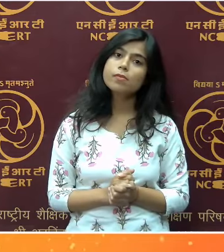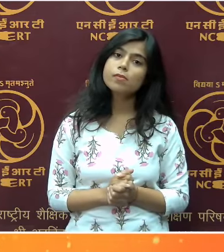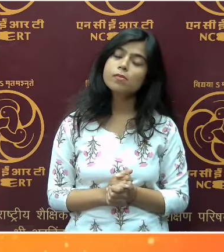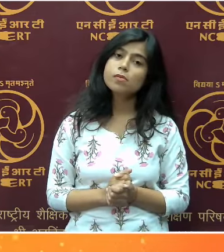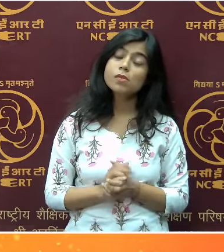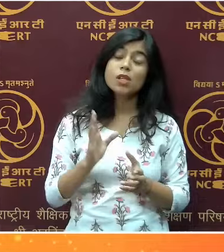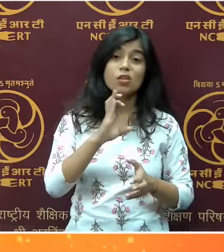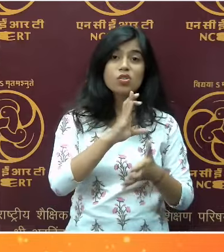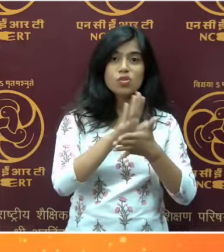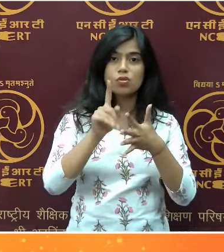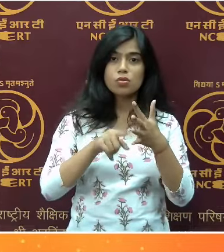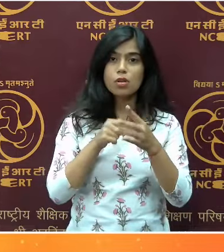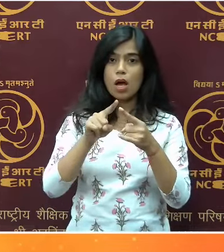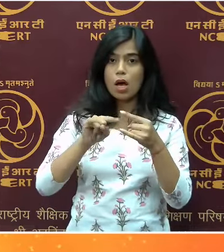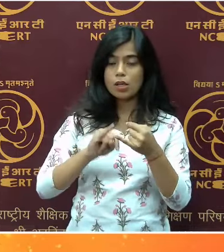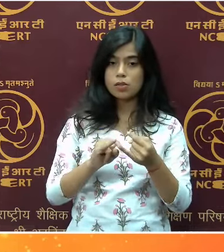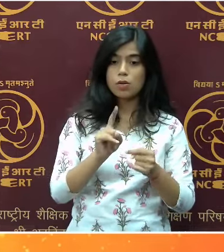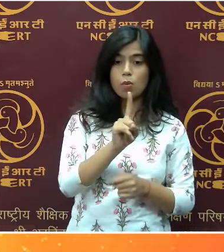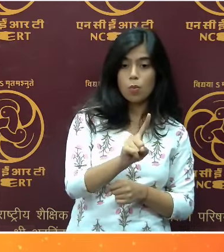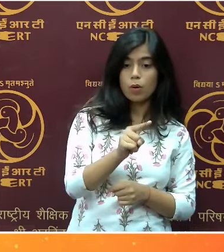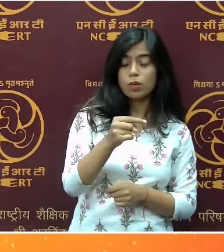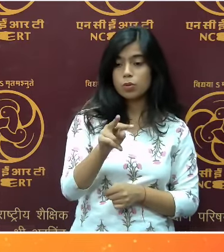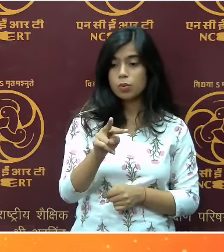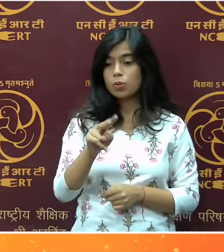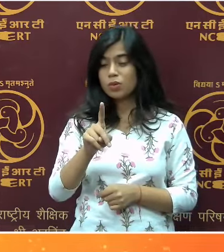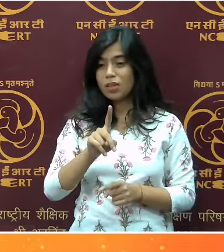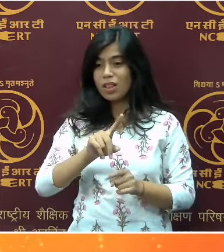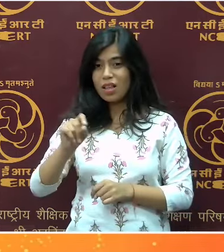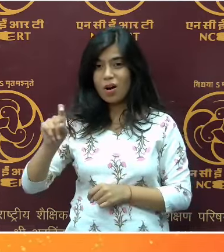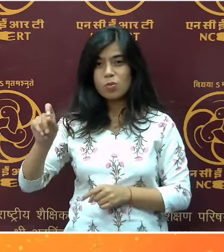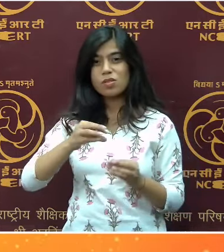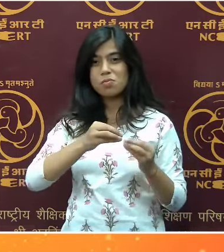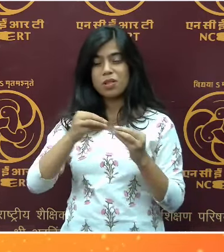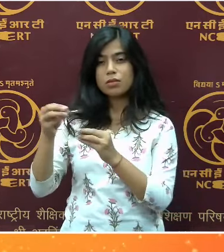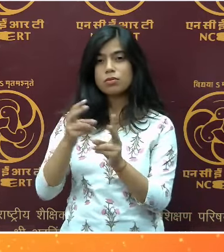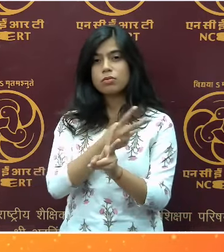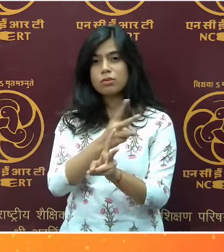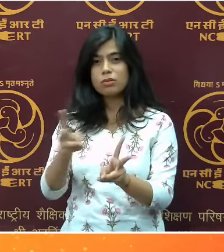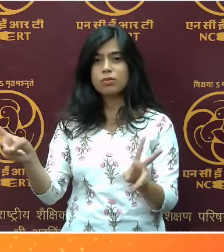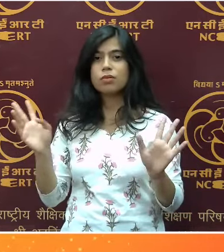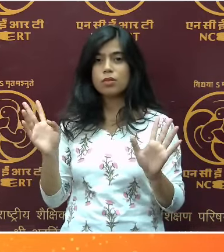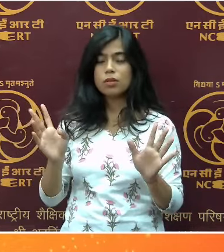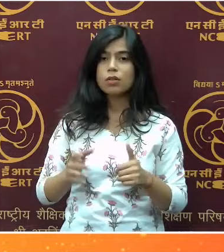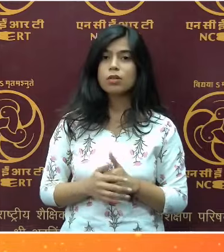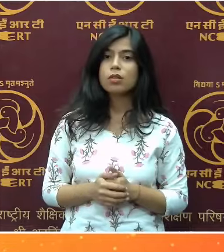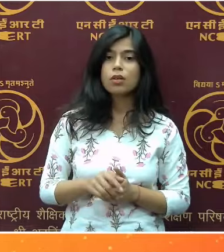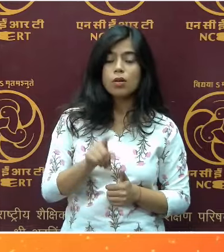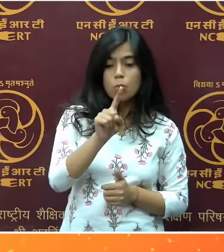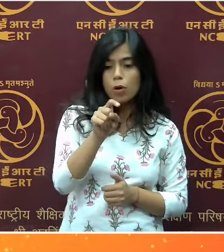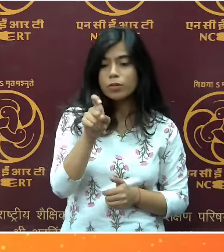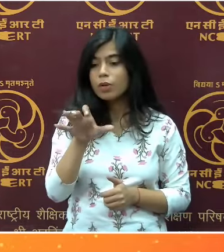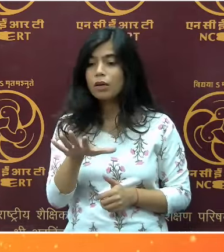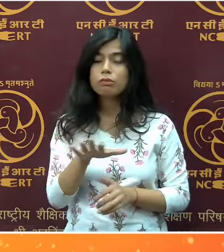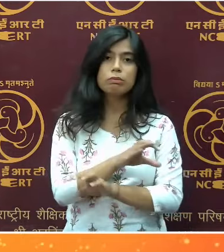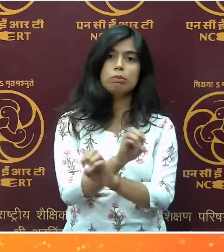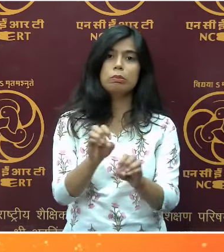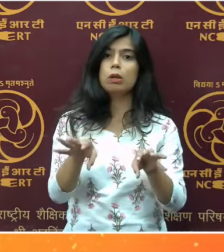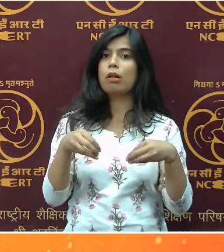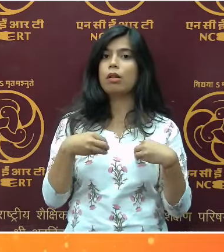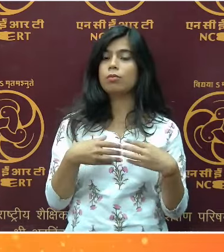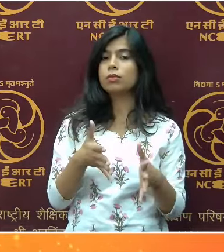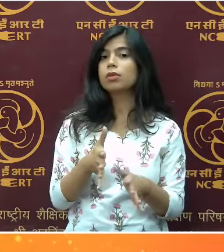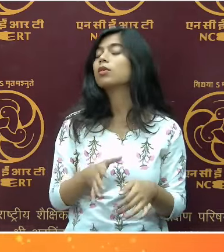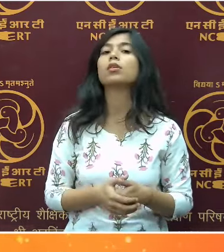the charges may be 1, 2, 3, 100, 1000, billion, etc. It will not be 1000.5. So the fraction